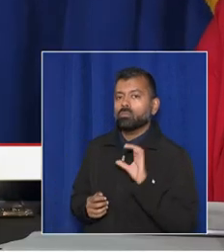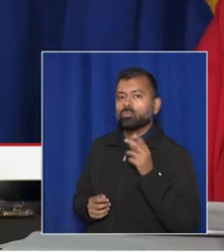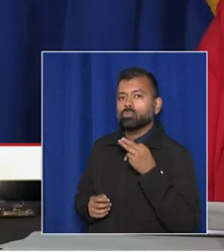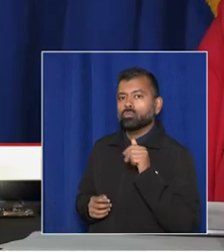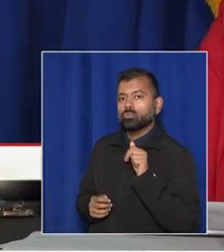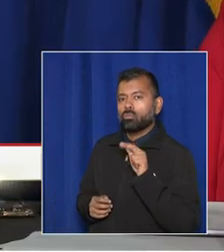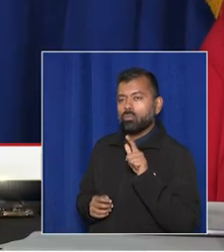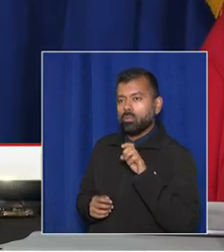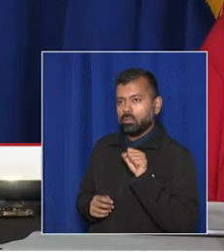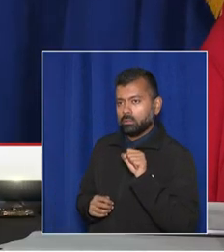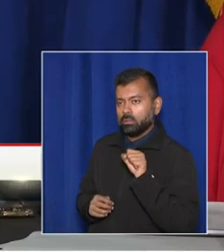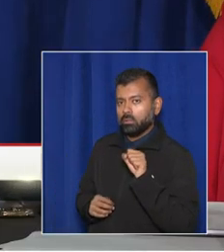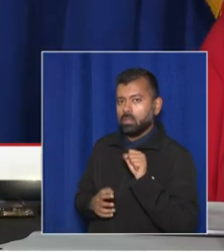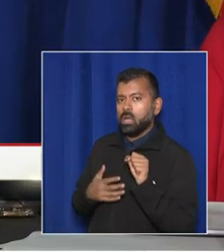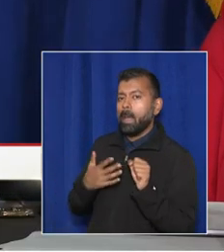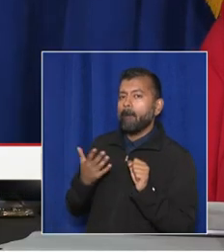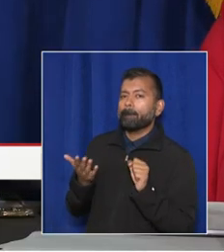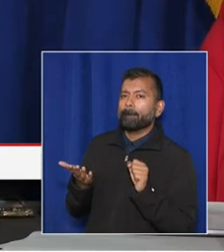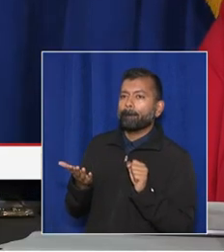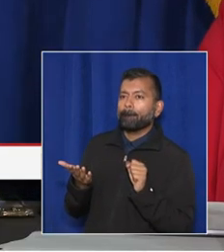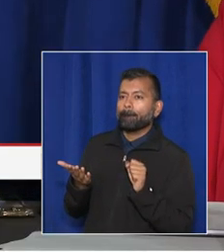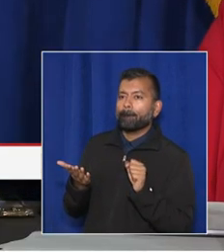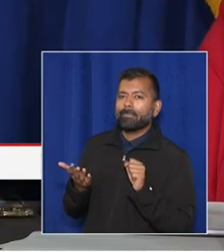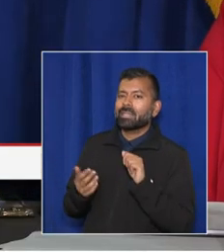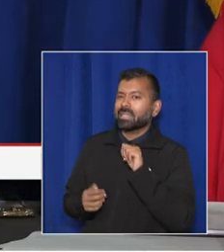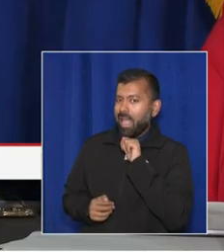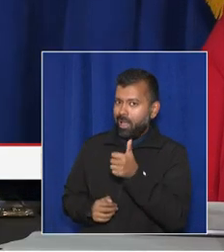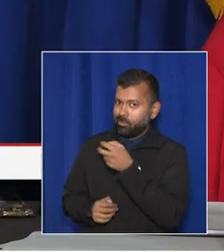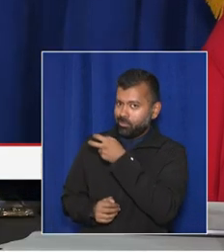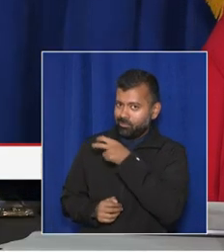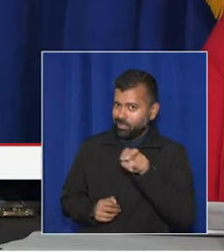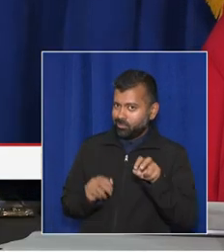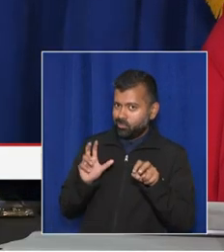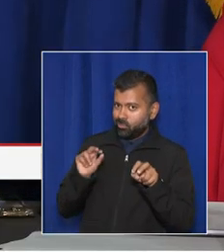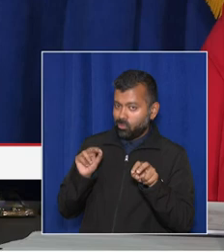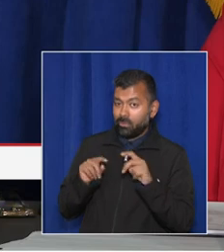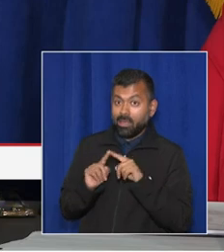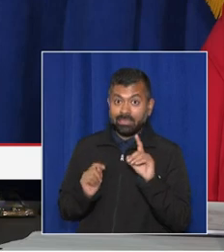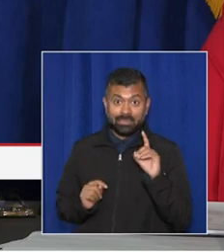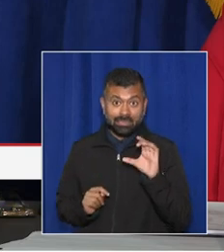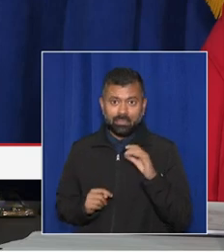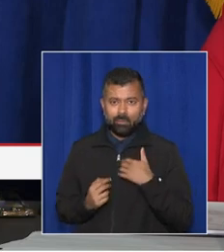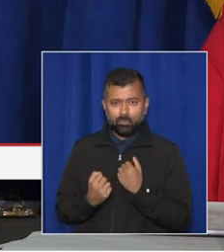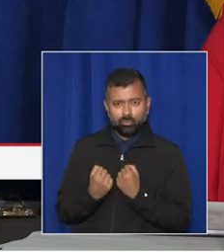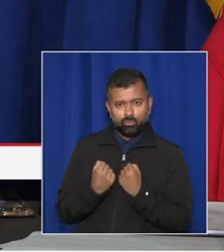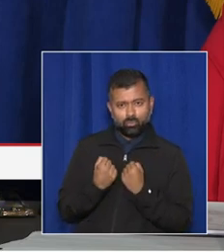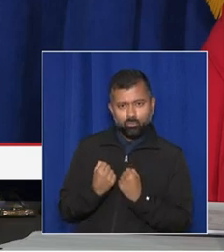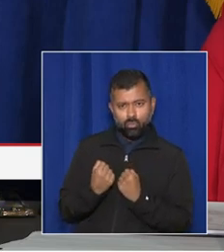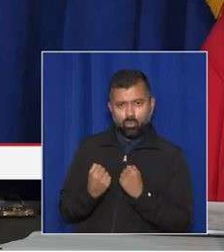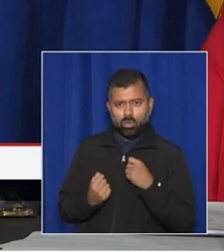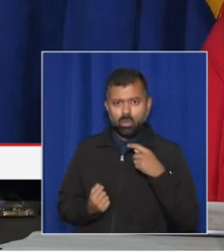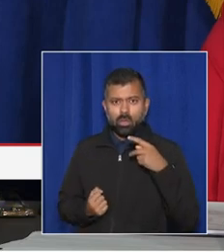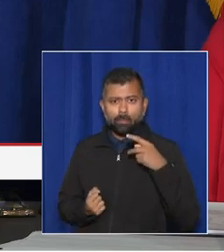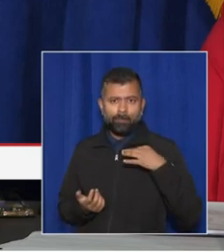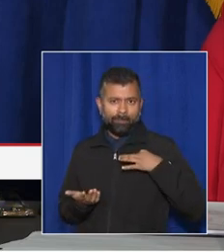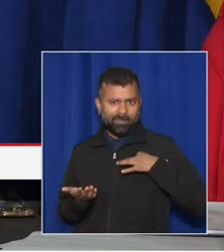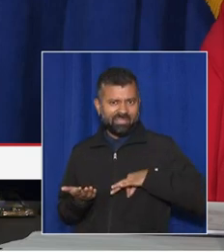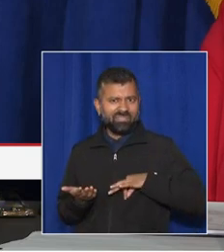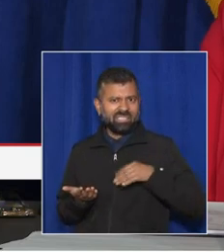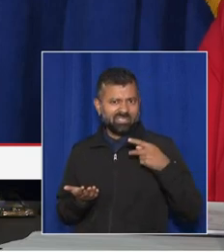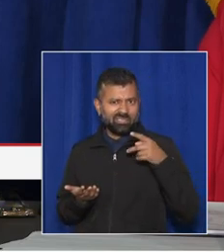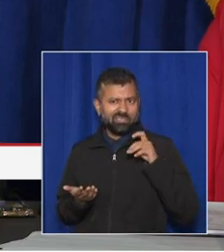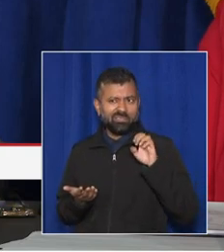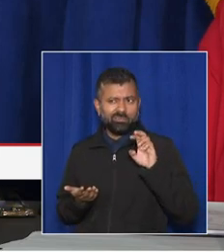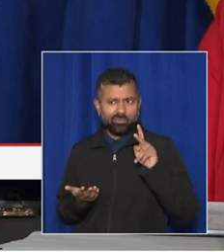benefit package that you'll be able to participate in. And so everything from life insurance to your health insurance and your retirement, you'll be able